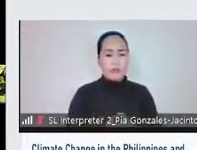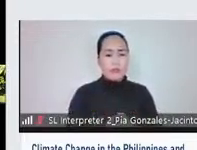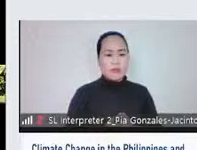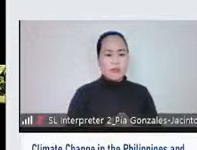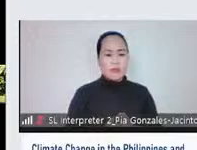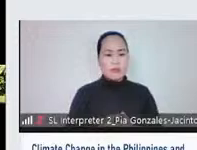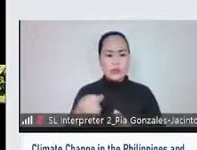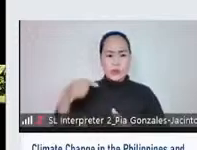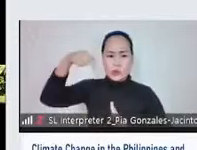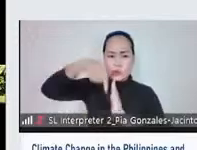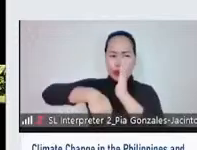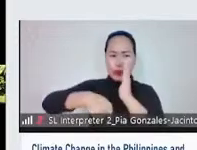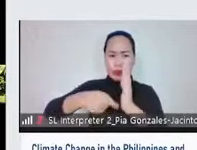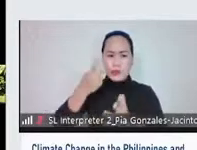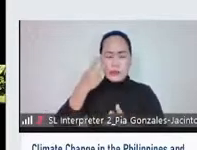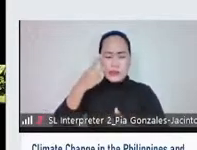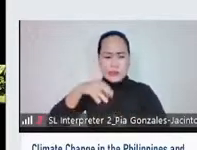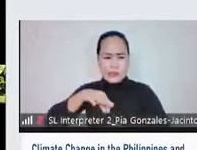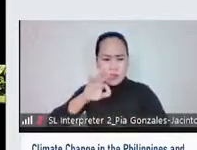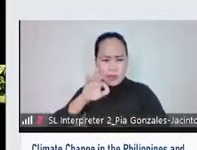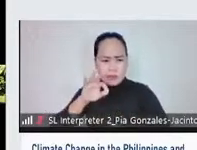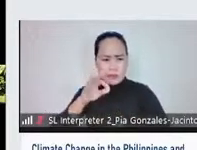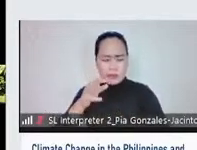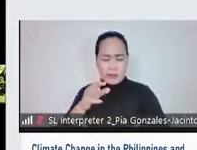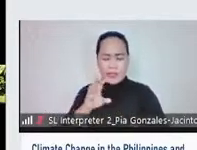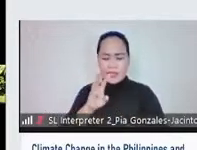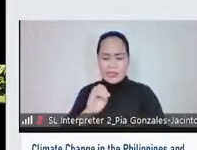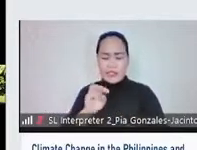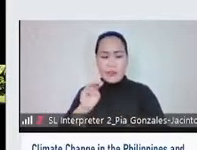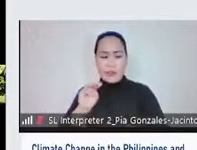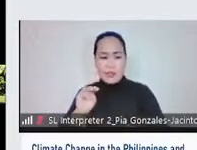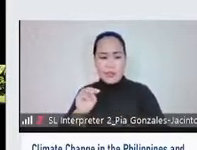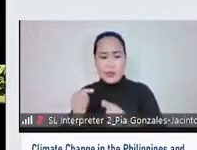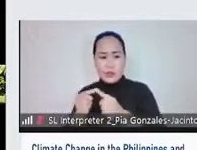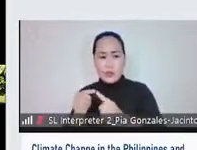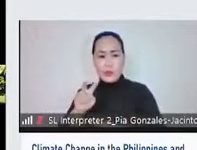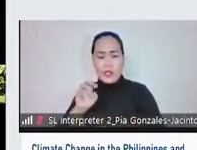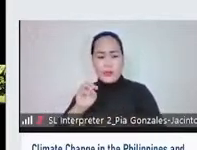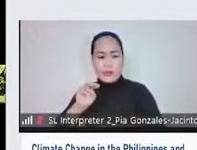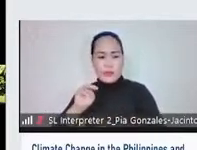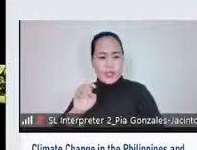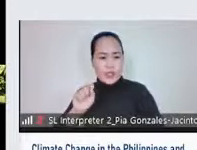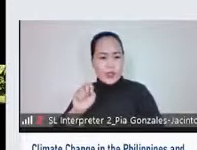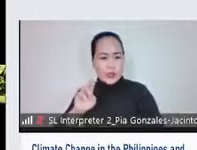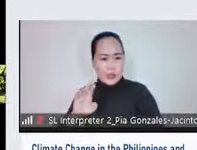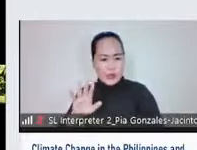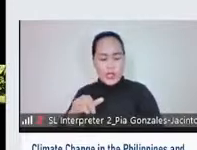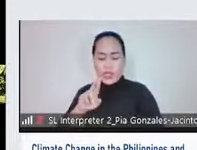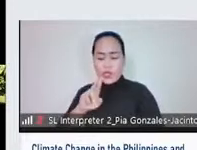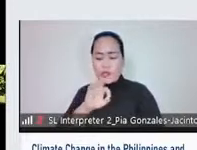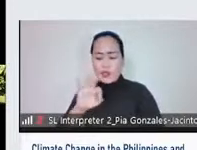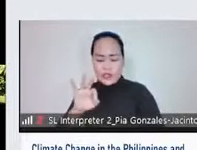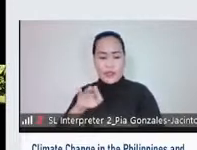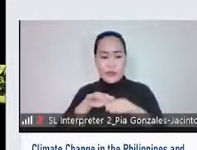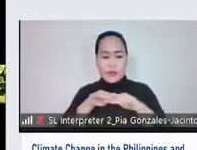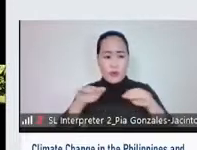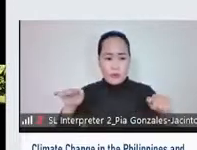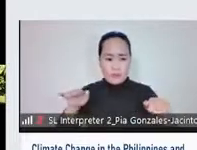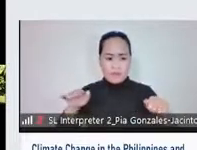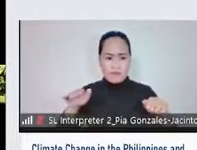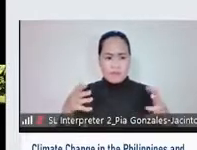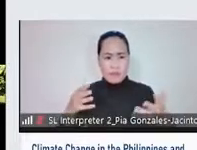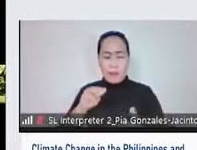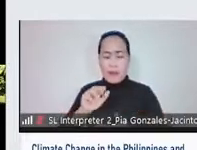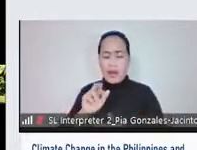found a 60 meter reef platform and a 20 meter reef platform. And it's in the 20 meter reef platform that Marigondon Cave